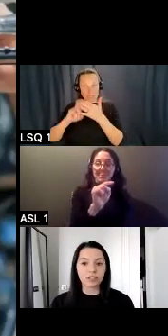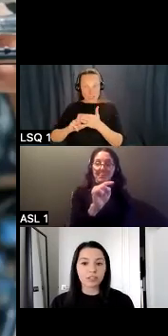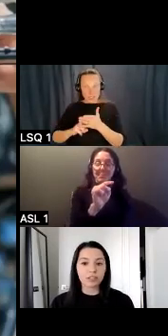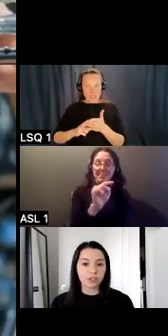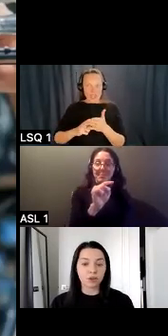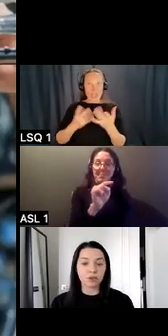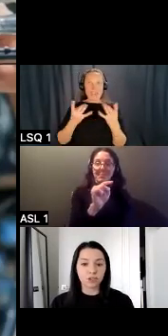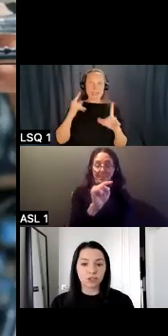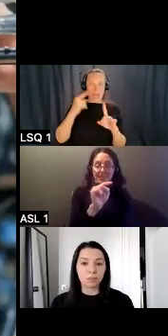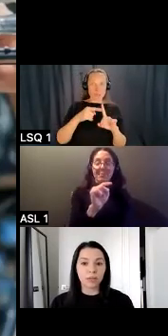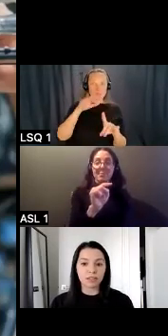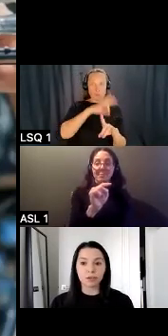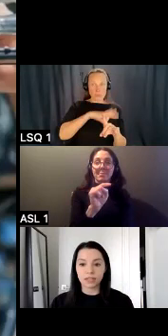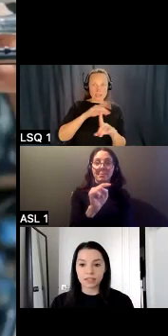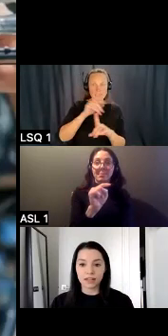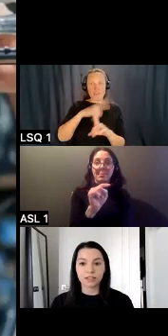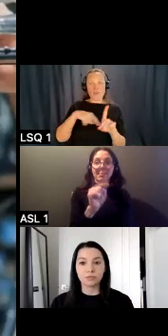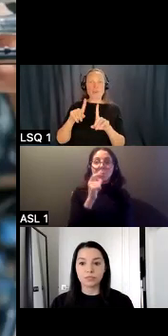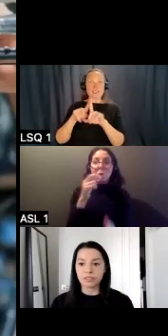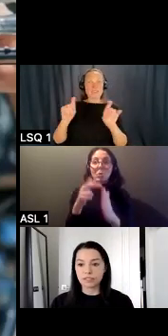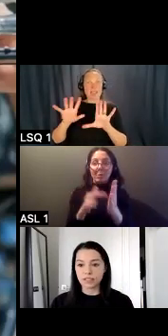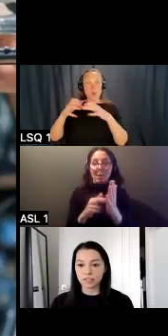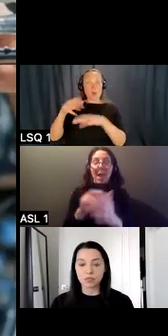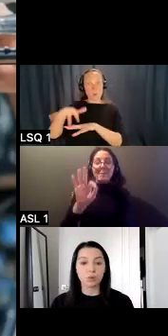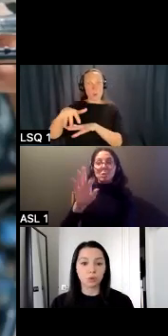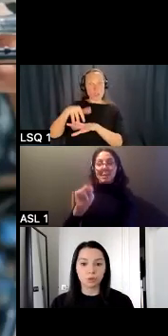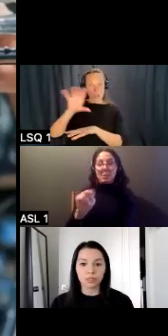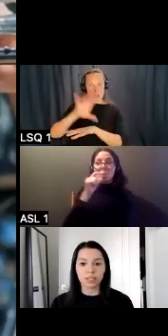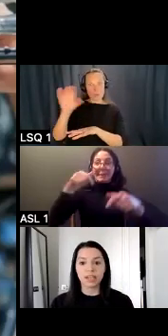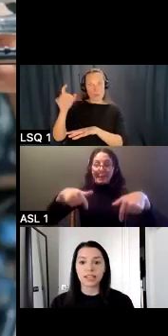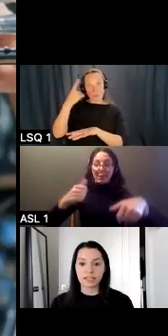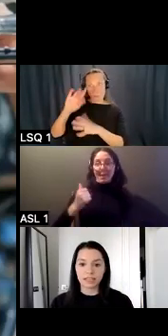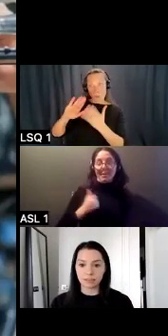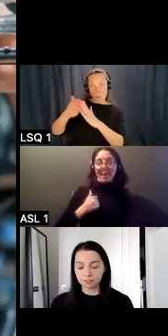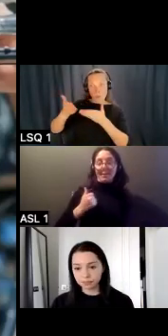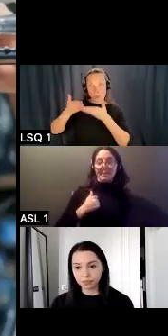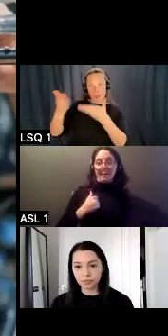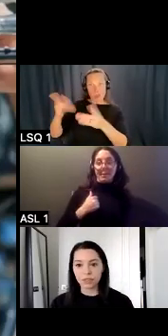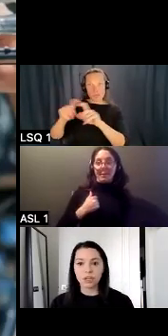and registered ones and First Nations based in Canada that will give the different